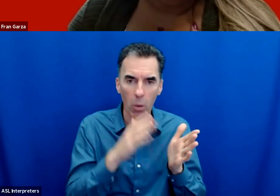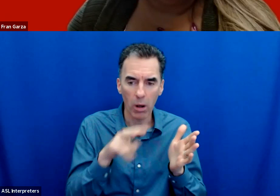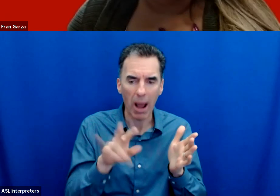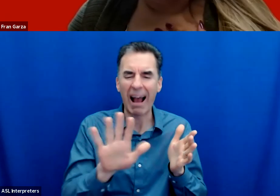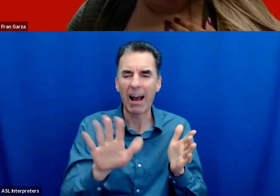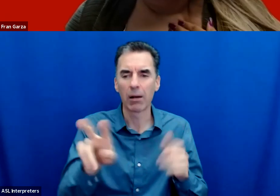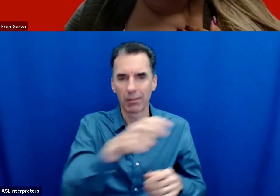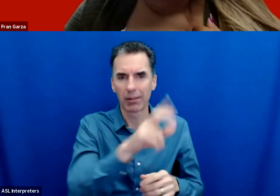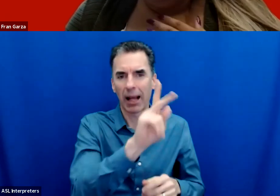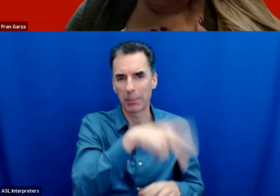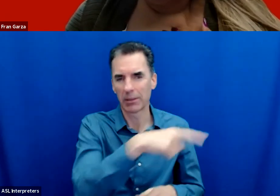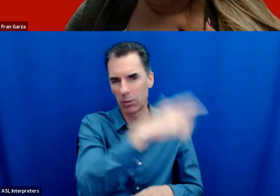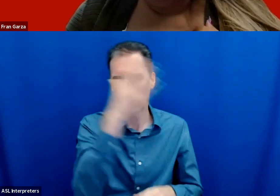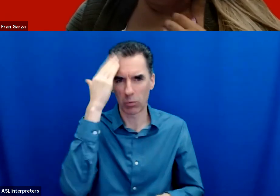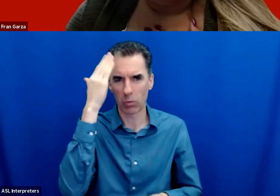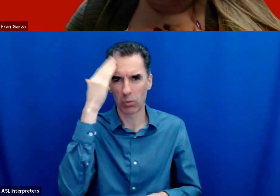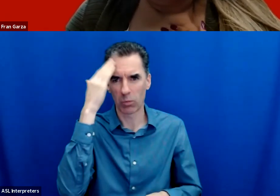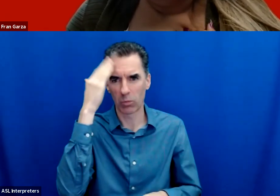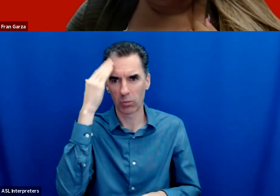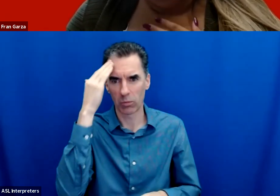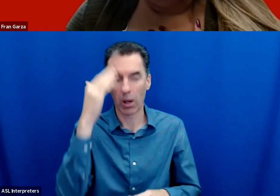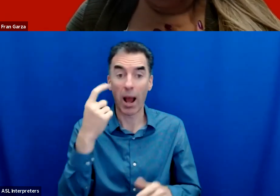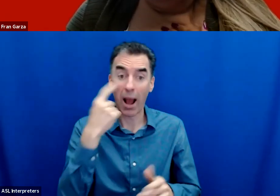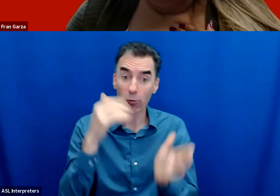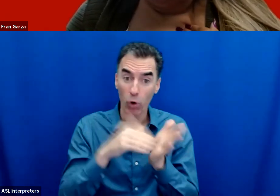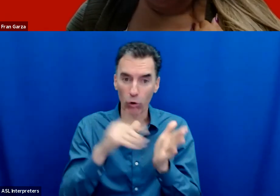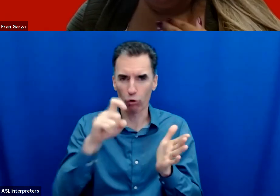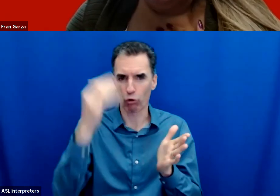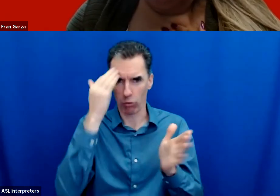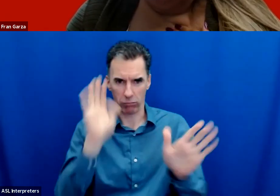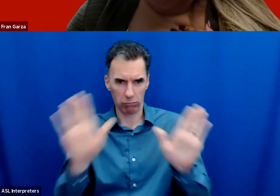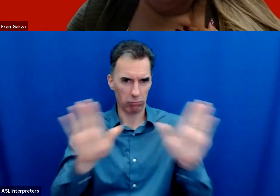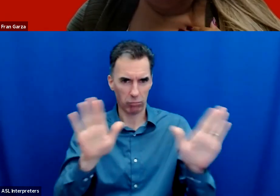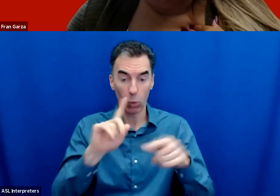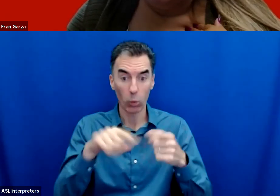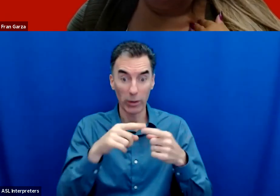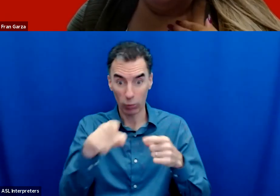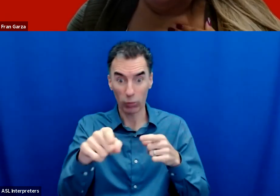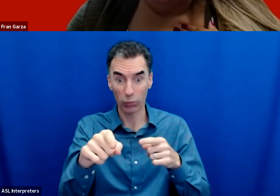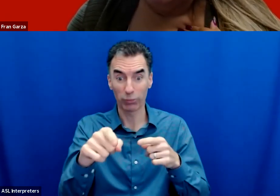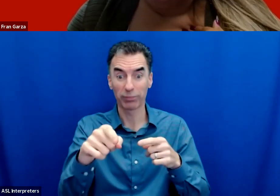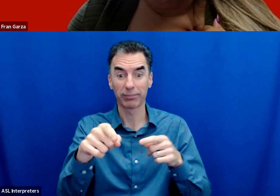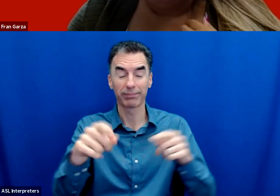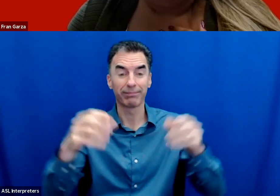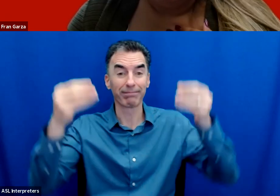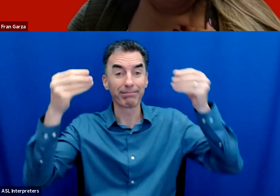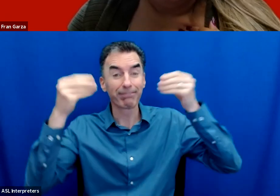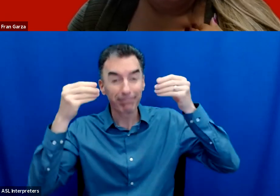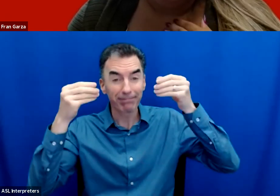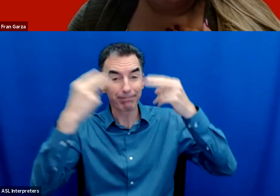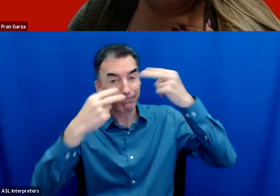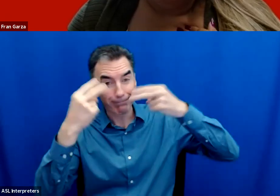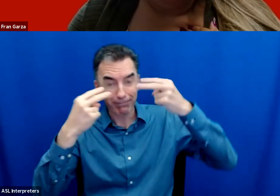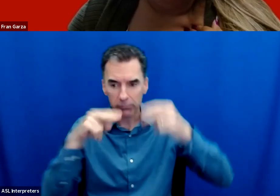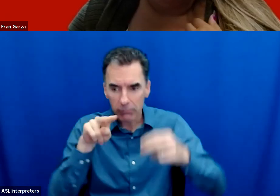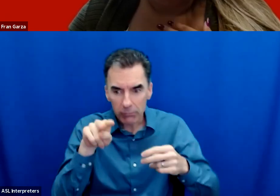to go to Kaiser. So your eye doctors should be well aware when they're treating you, which health plans you have so that they can make sure your care